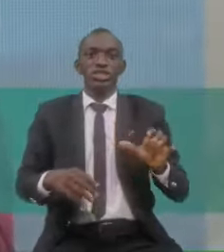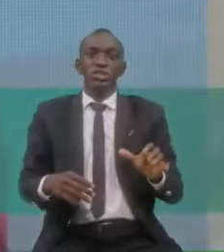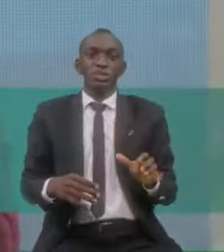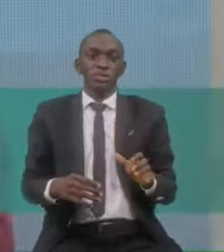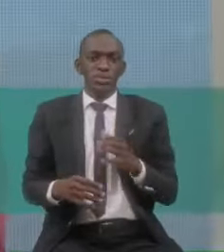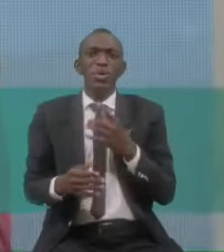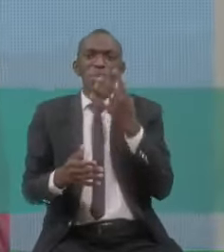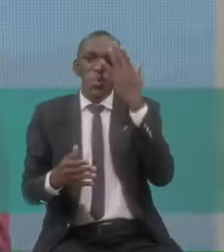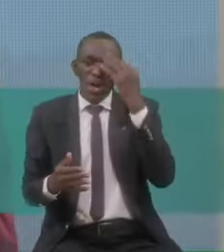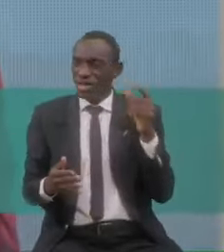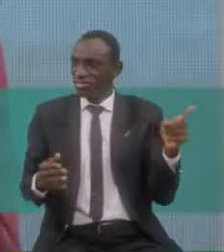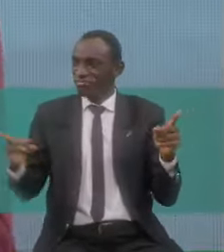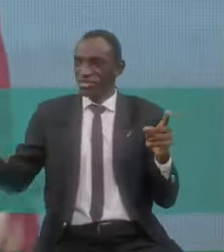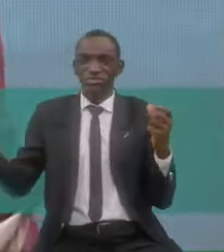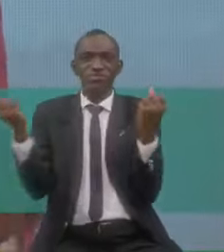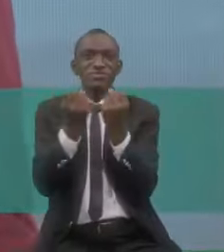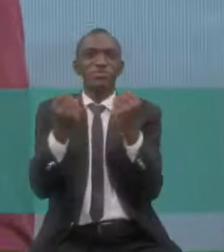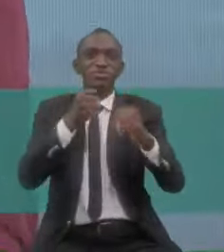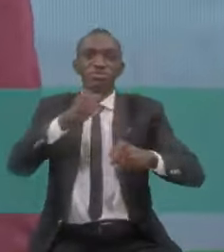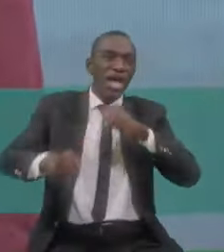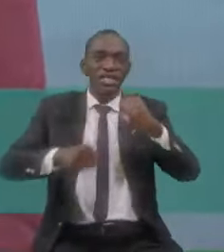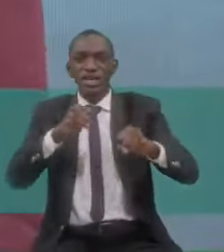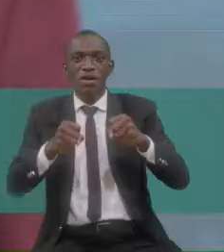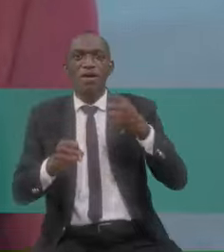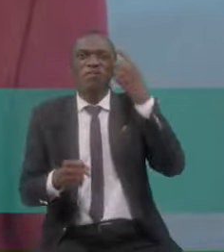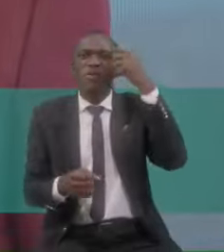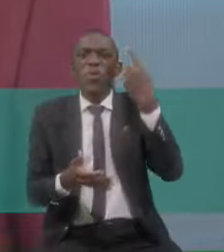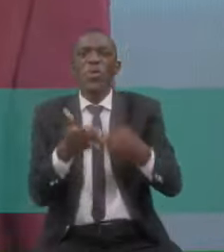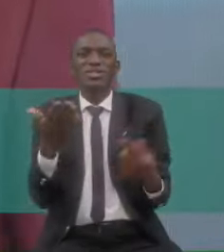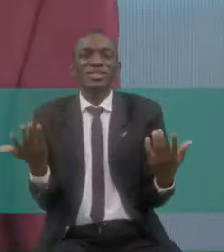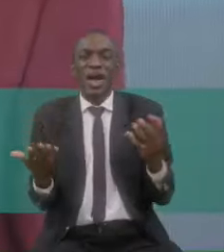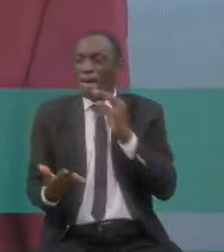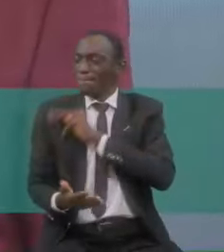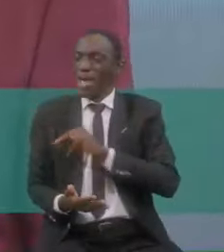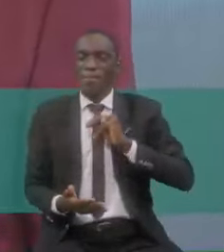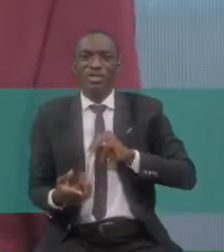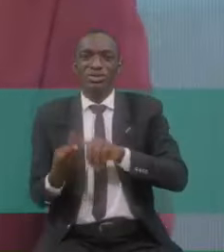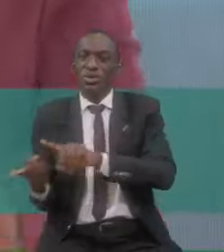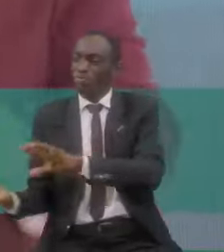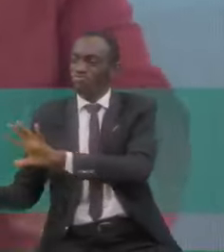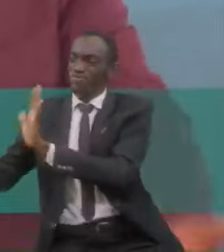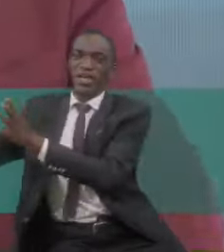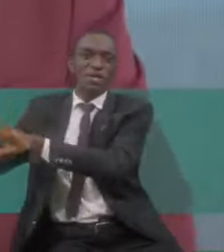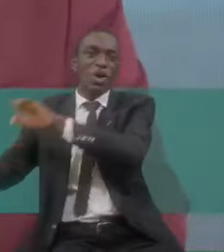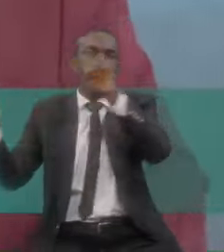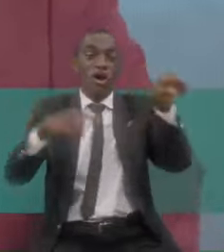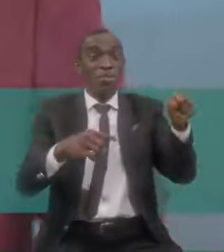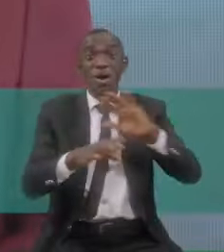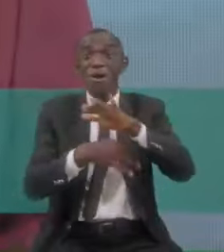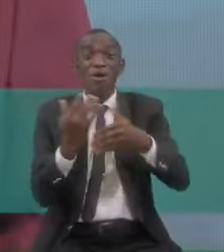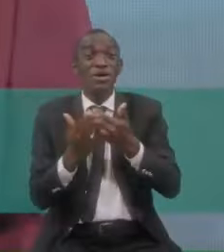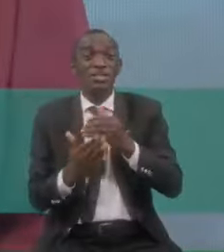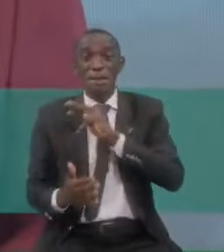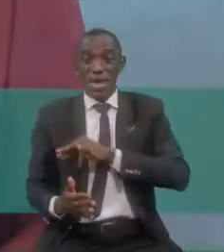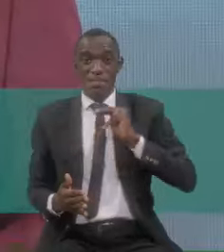for members? Why? All the members belong to Christ. If they belong to Christ, but they don't live inside